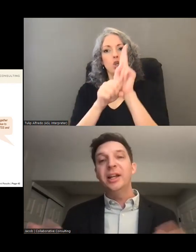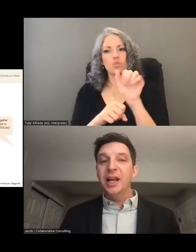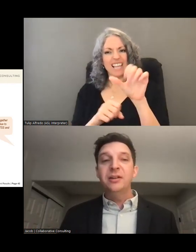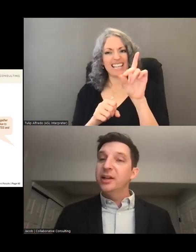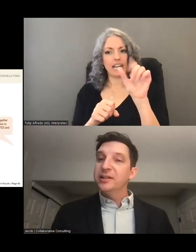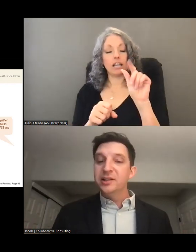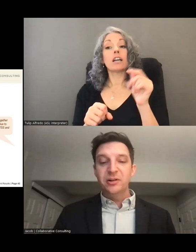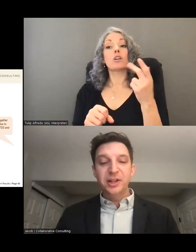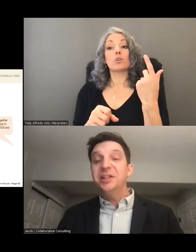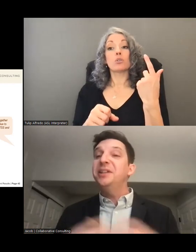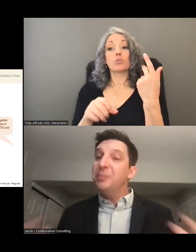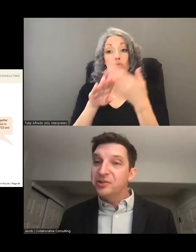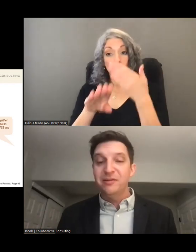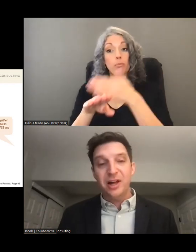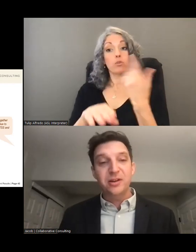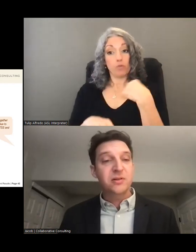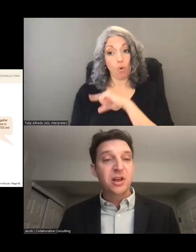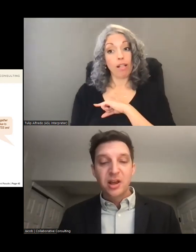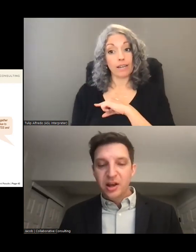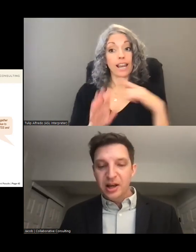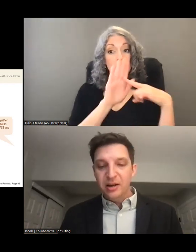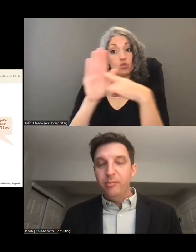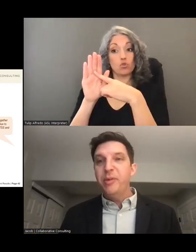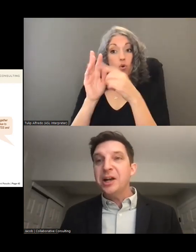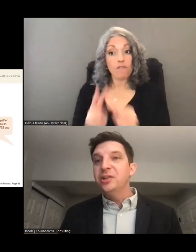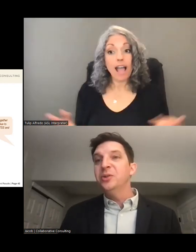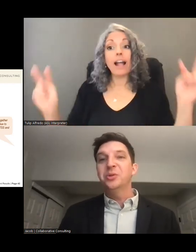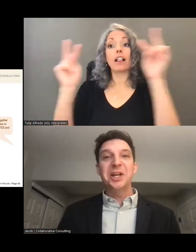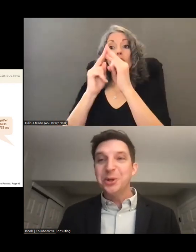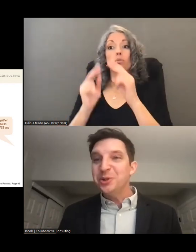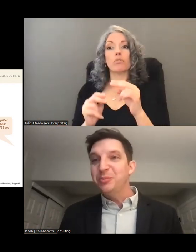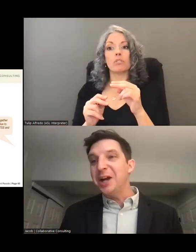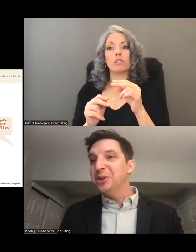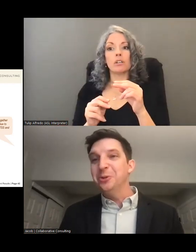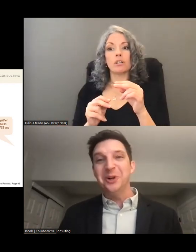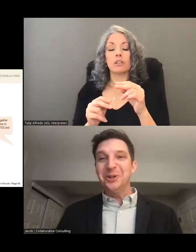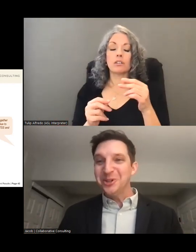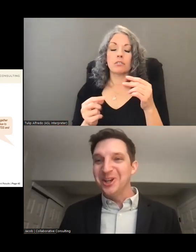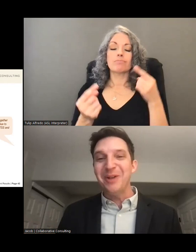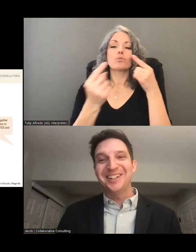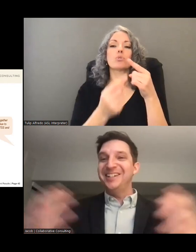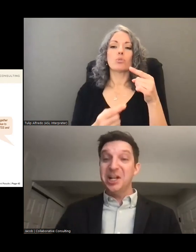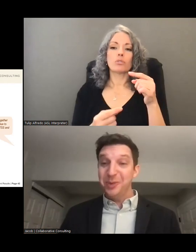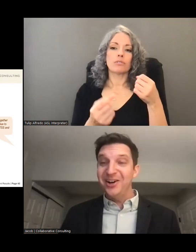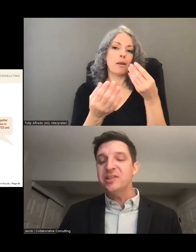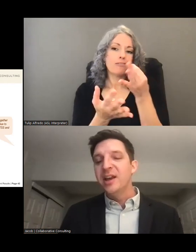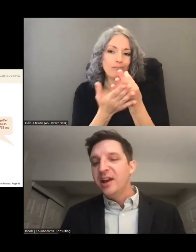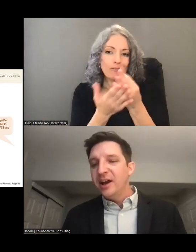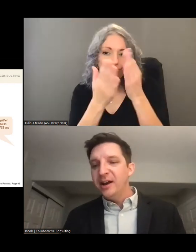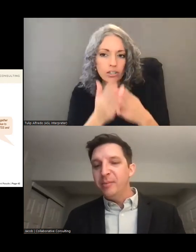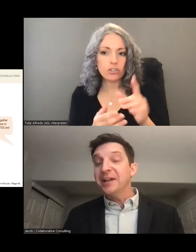quality, and again, as I said earlier, to demonstrate value back to stakeholders, back to funders, back to